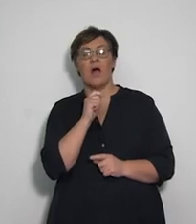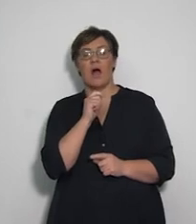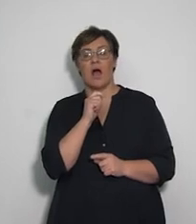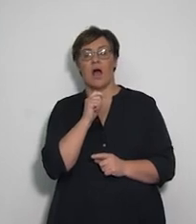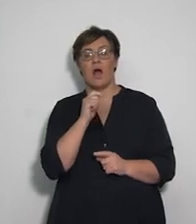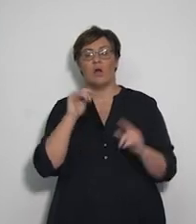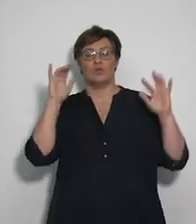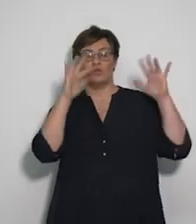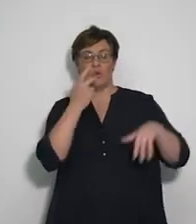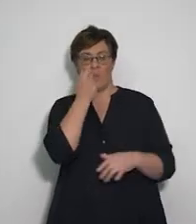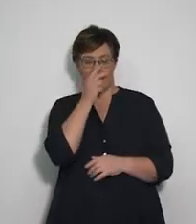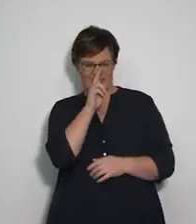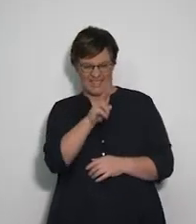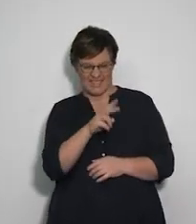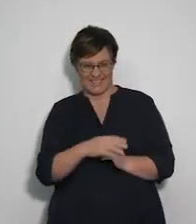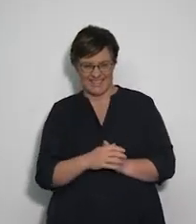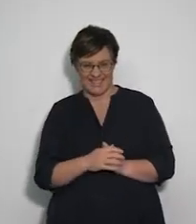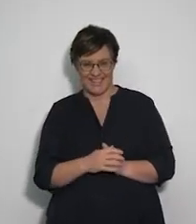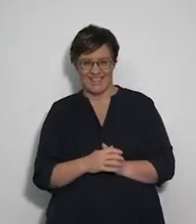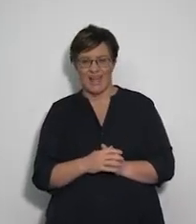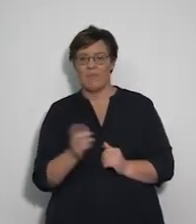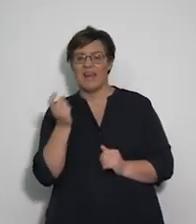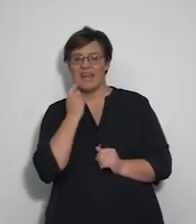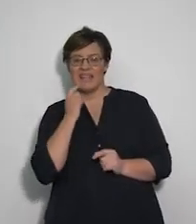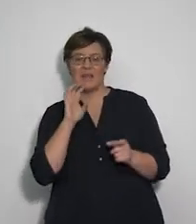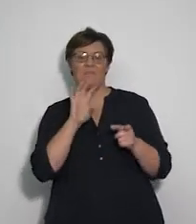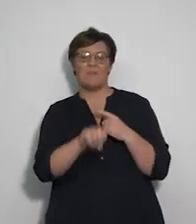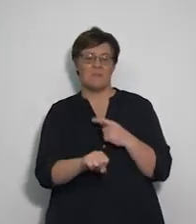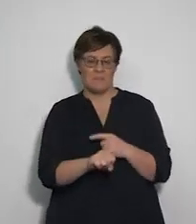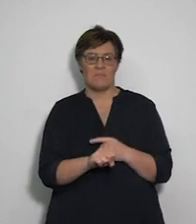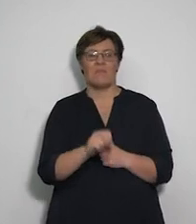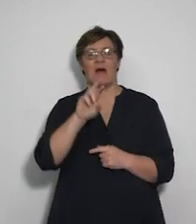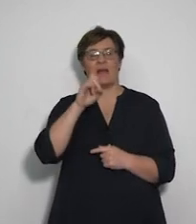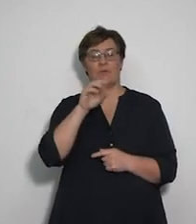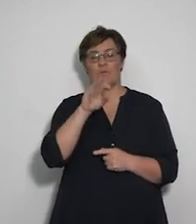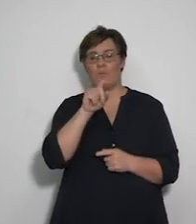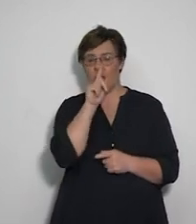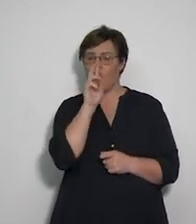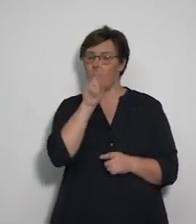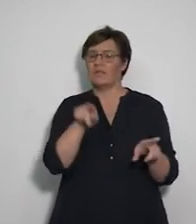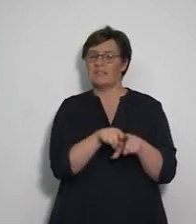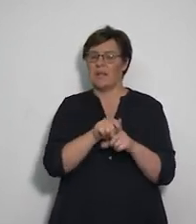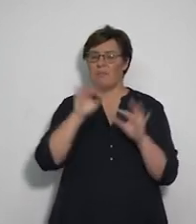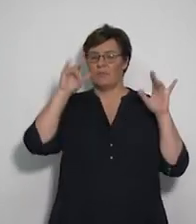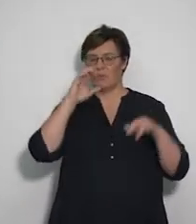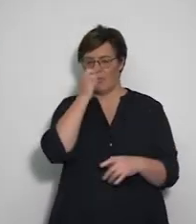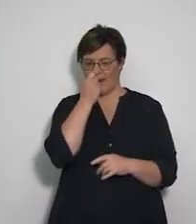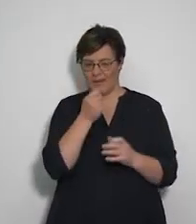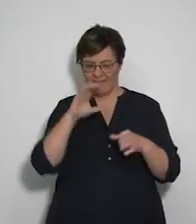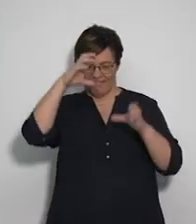snowman. And if you remember that, you can easily identify what we call a ribosome. So here we're seeing a